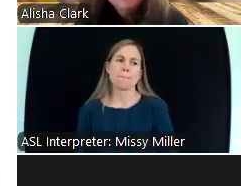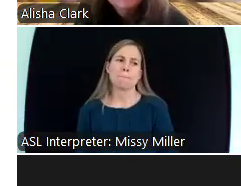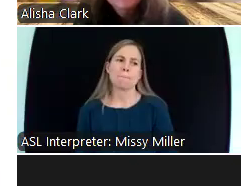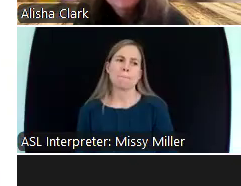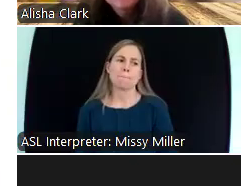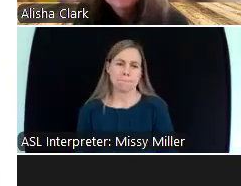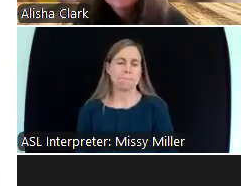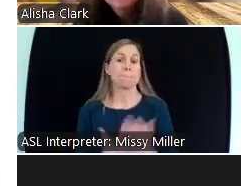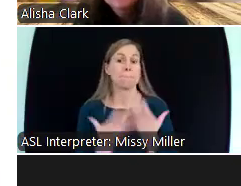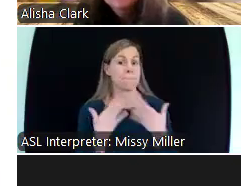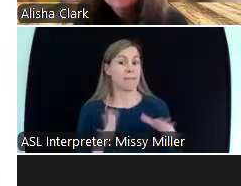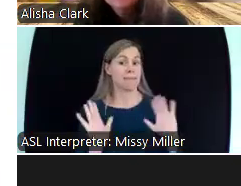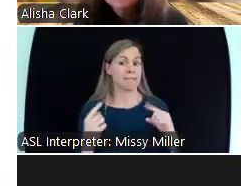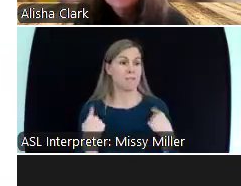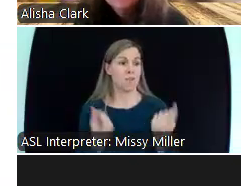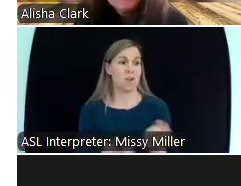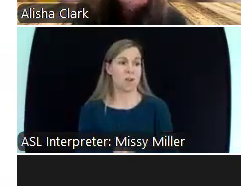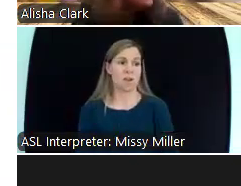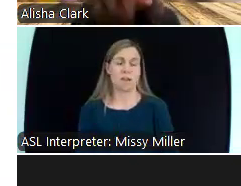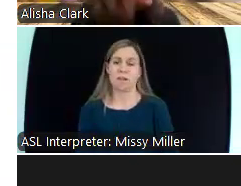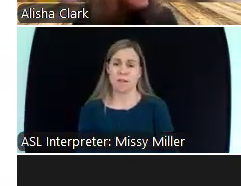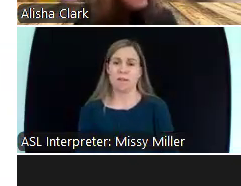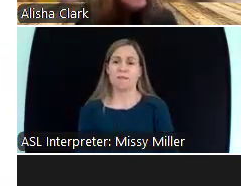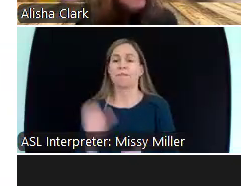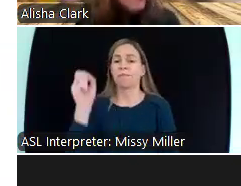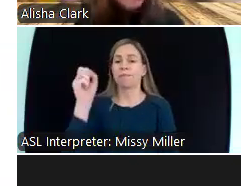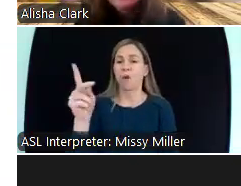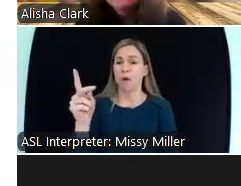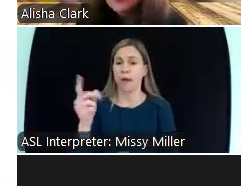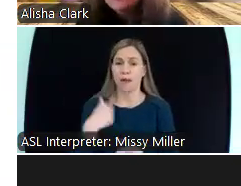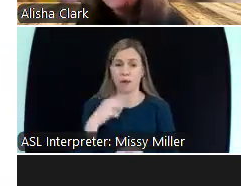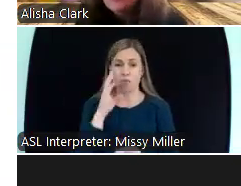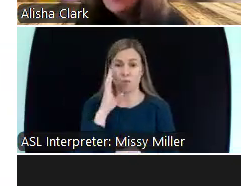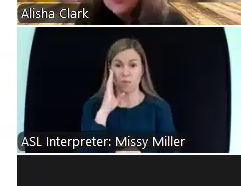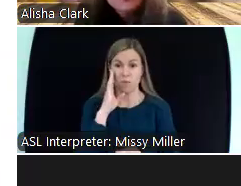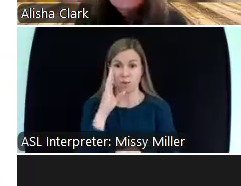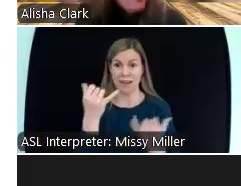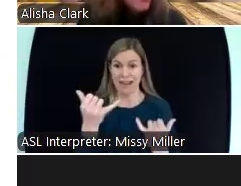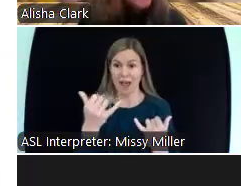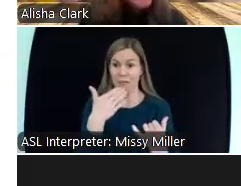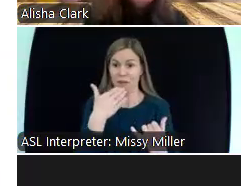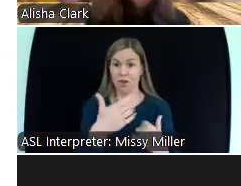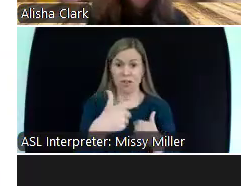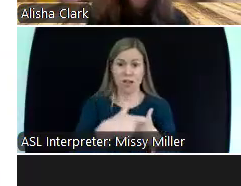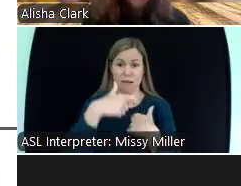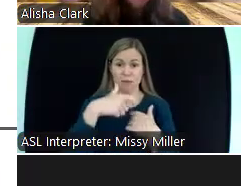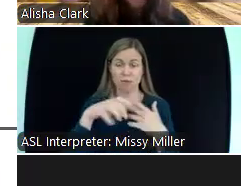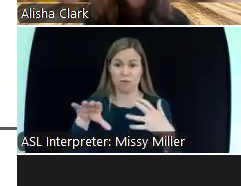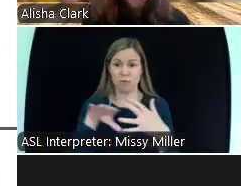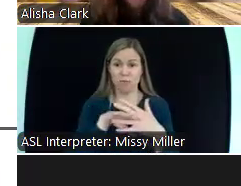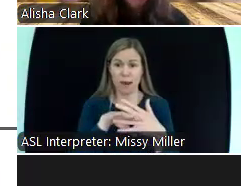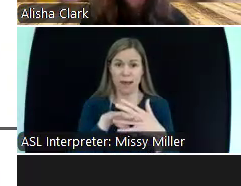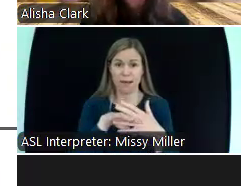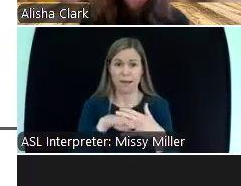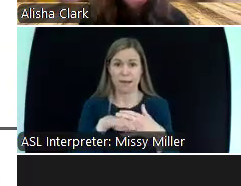That's all the questions we have at the moment. All right. Would this be a good stopping point? I do have just